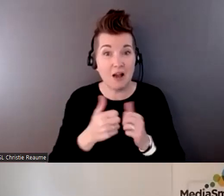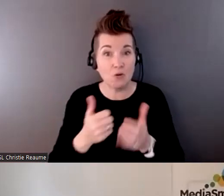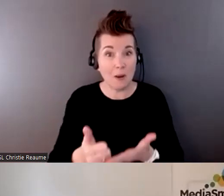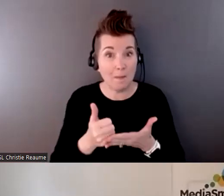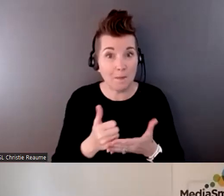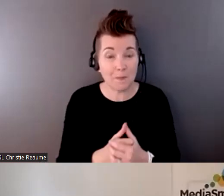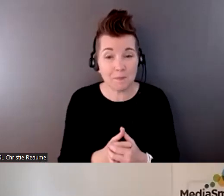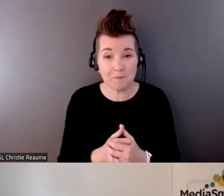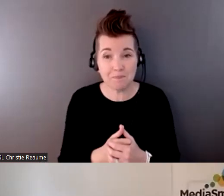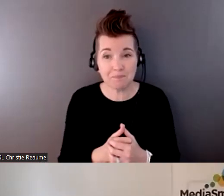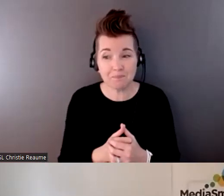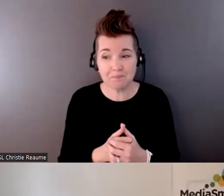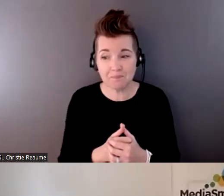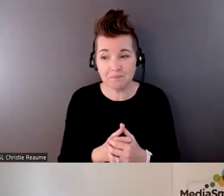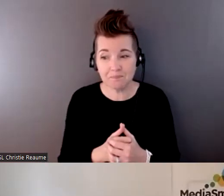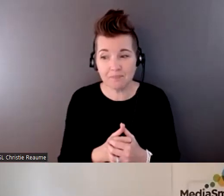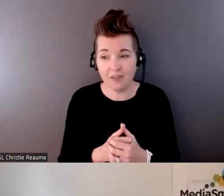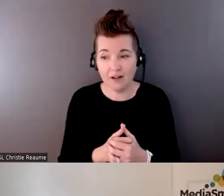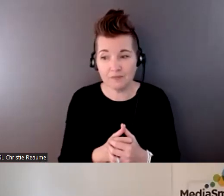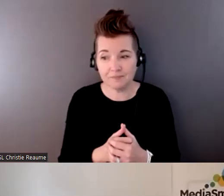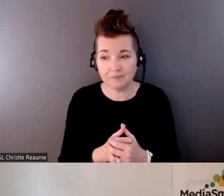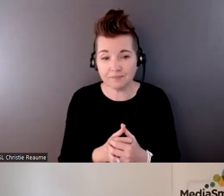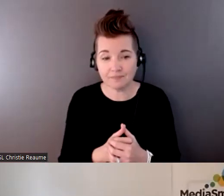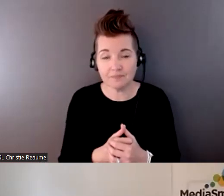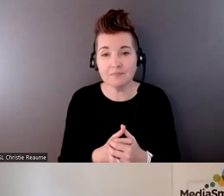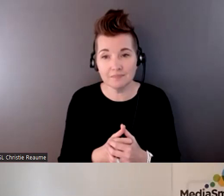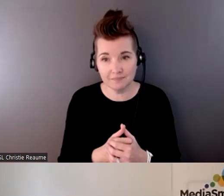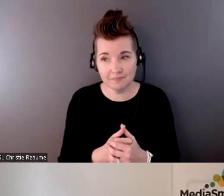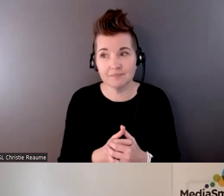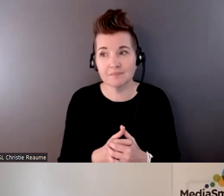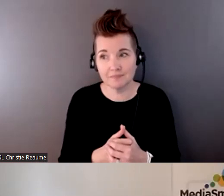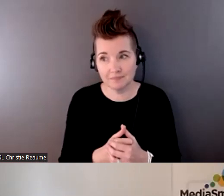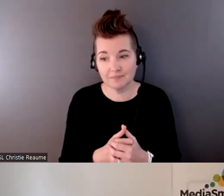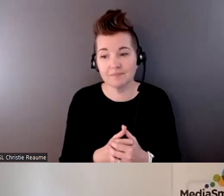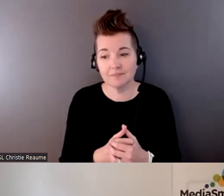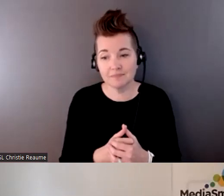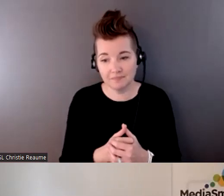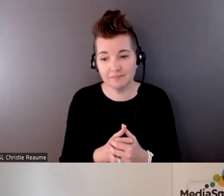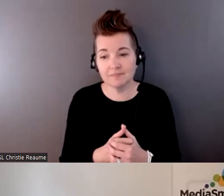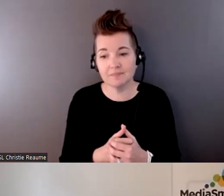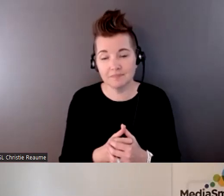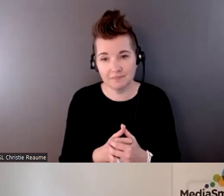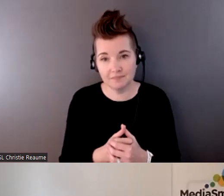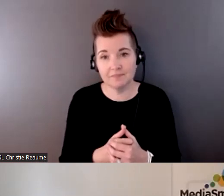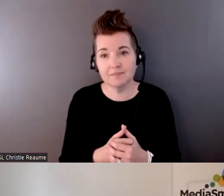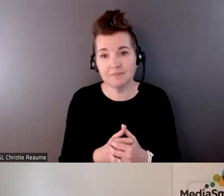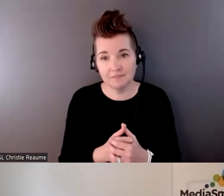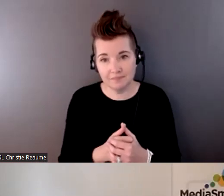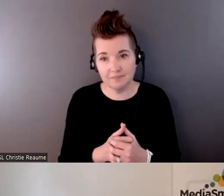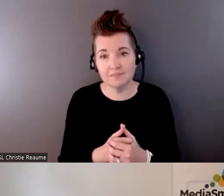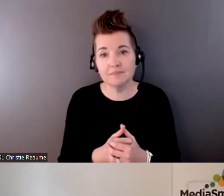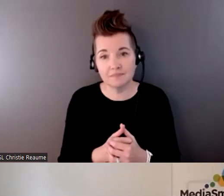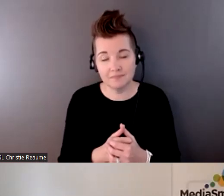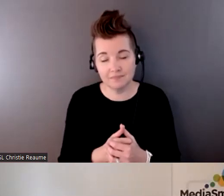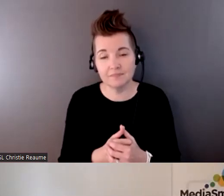this um well I know that so we do have some um you know some um tips within the so their worksheets